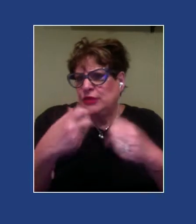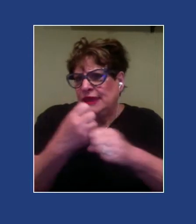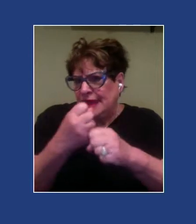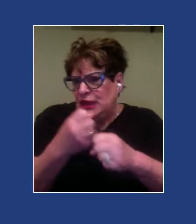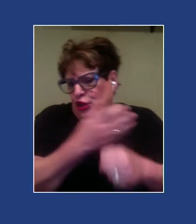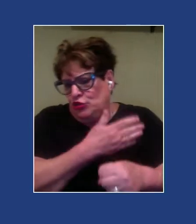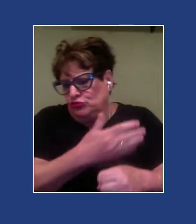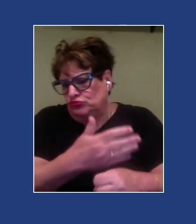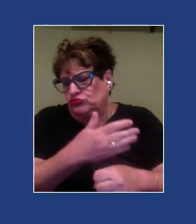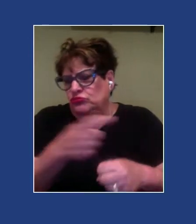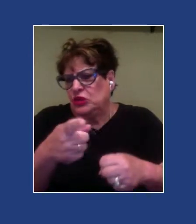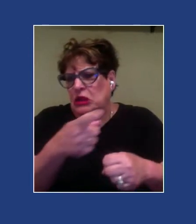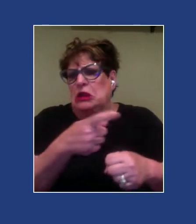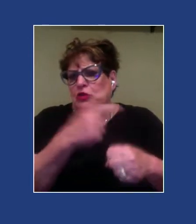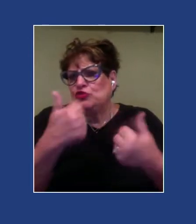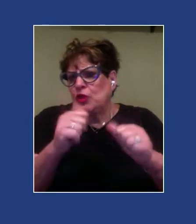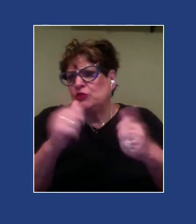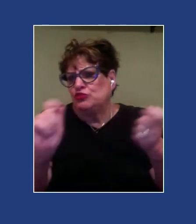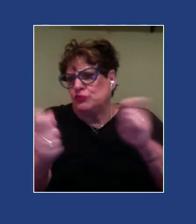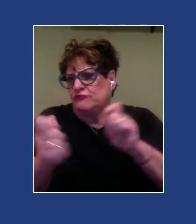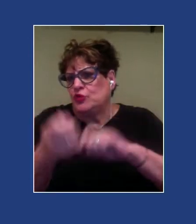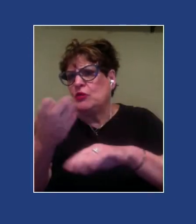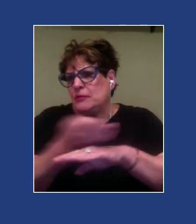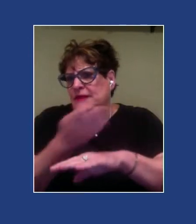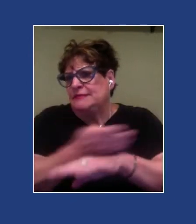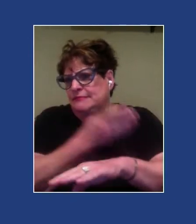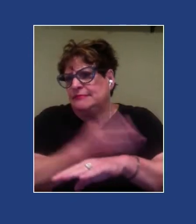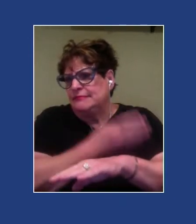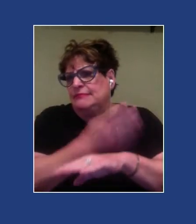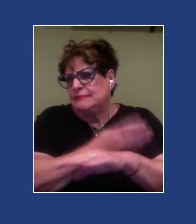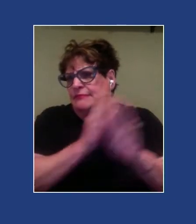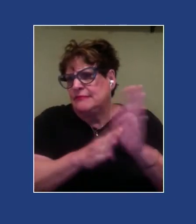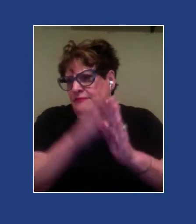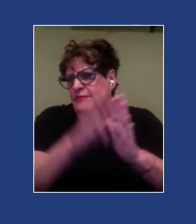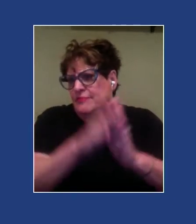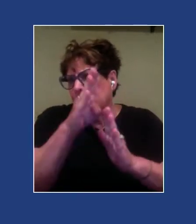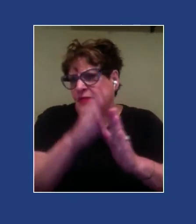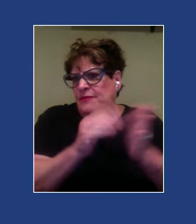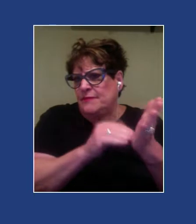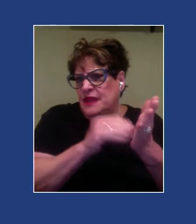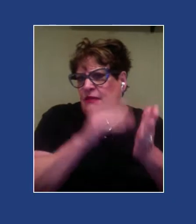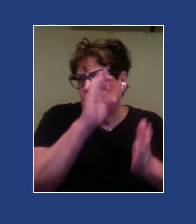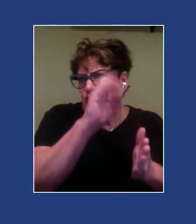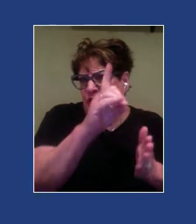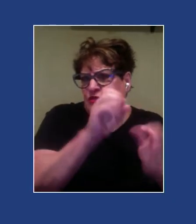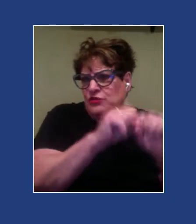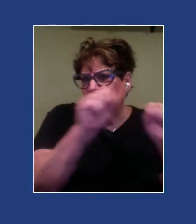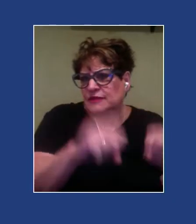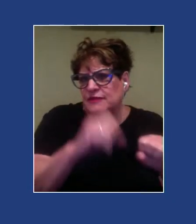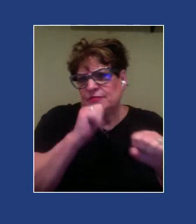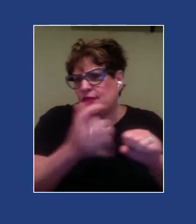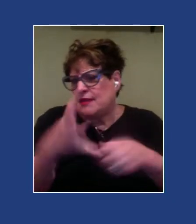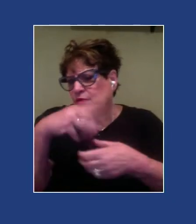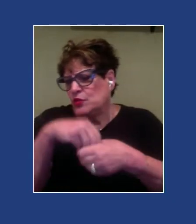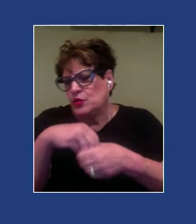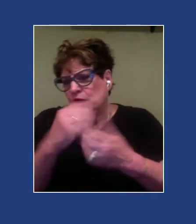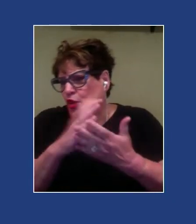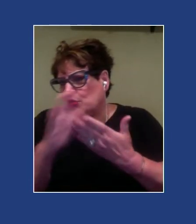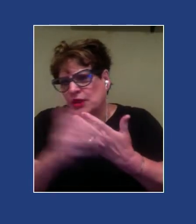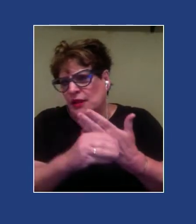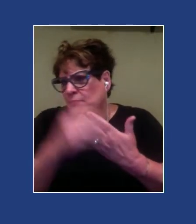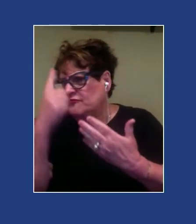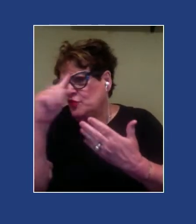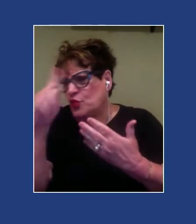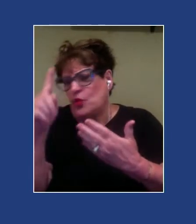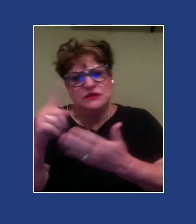reform and develop this within our medical education system. It's not part of the standard curriculum for physicians, for psychologists,